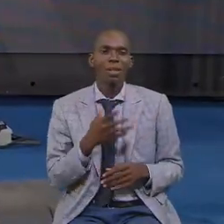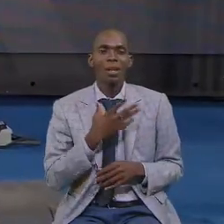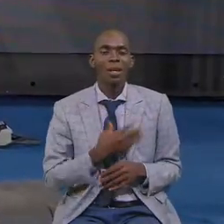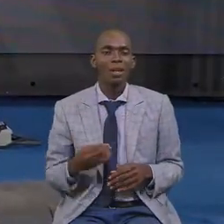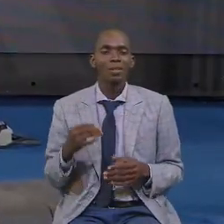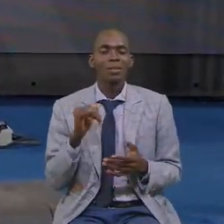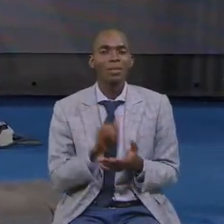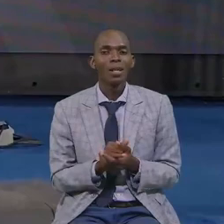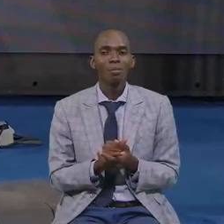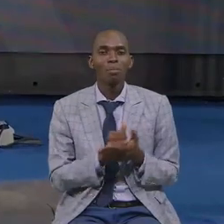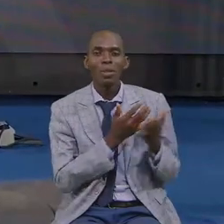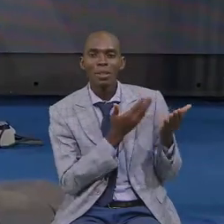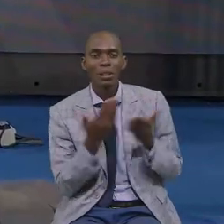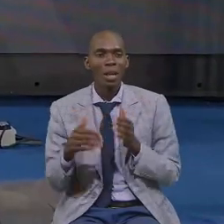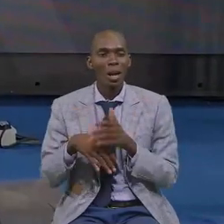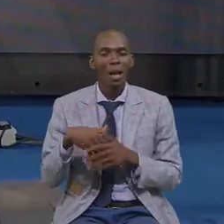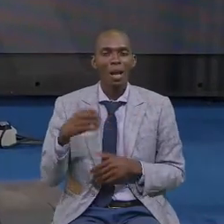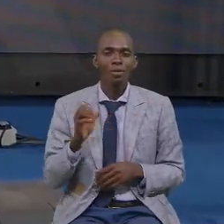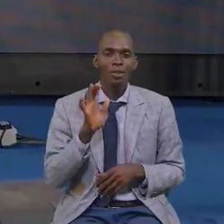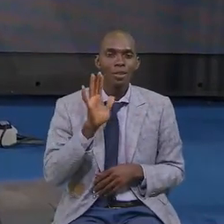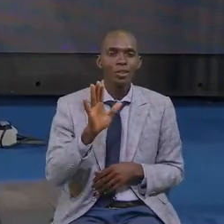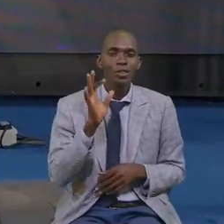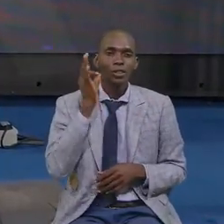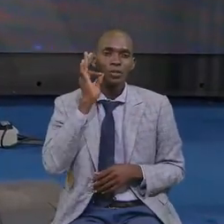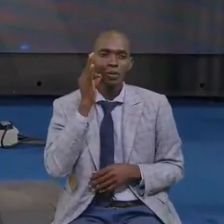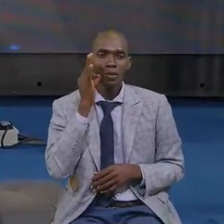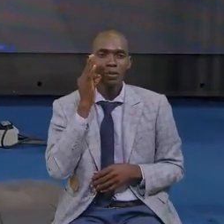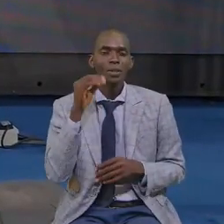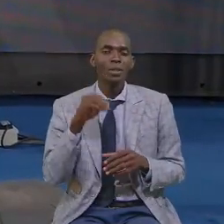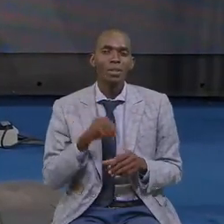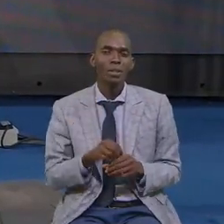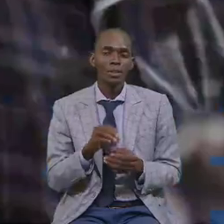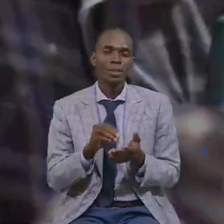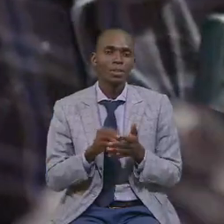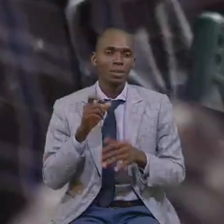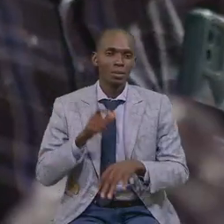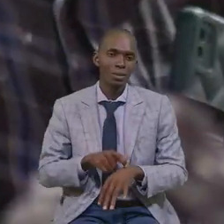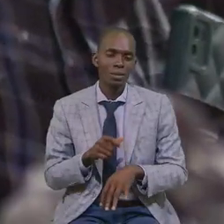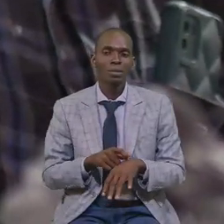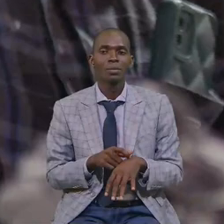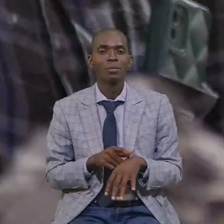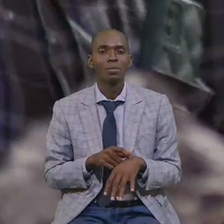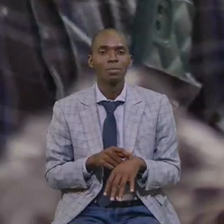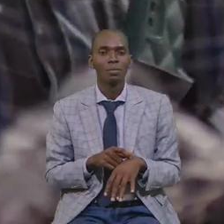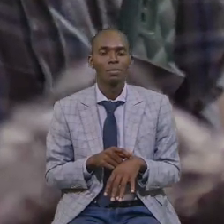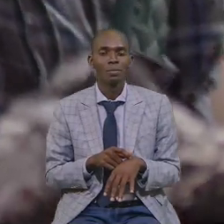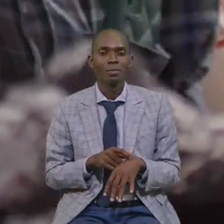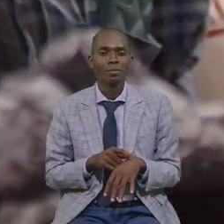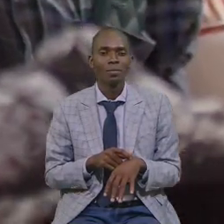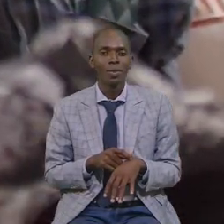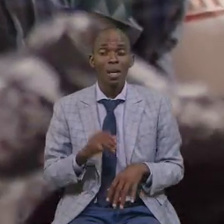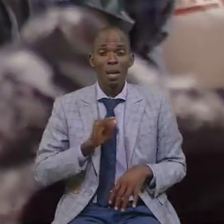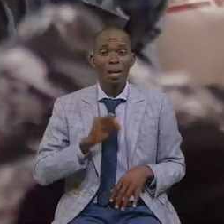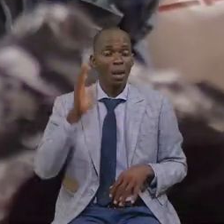says, and that bringeth forth his fruit in a season. I'll bring up